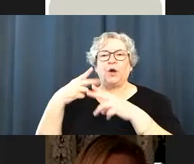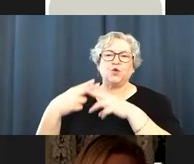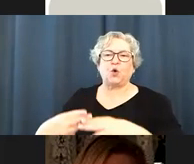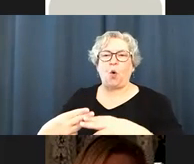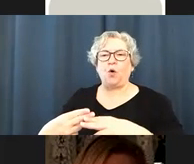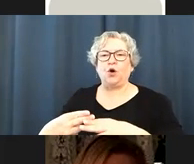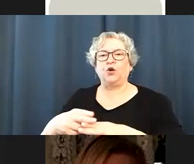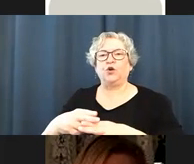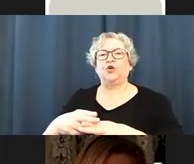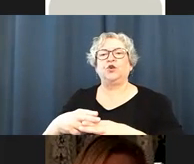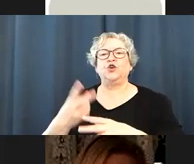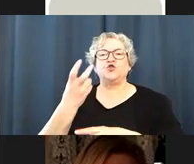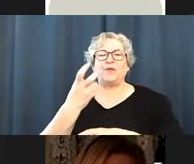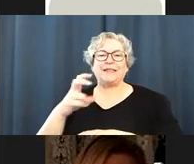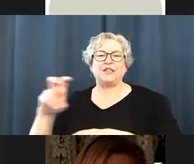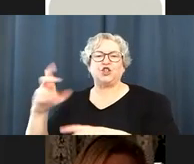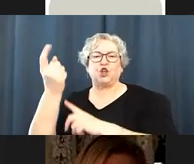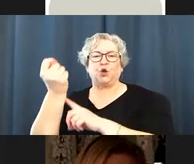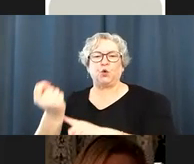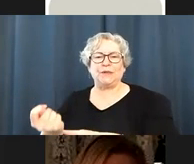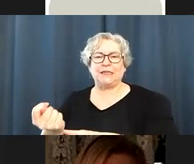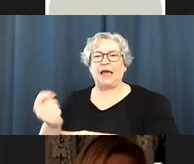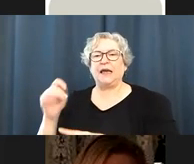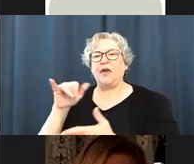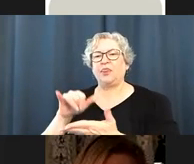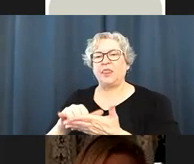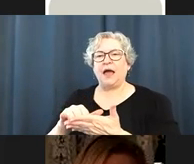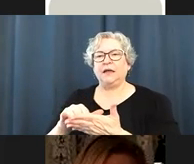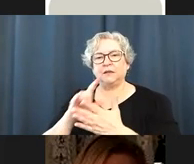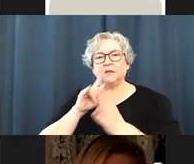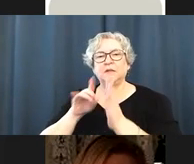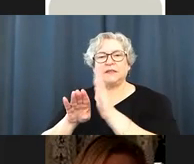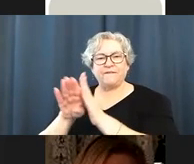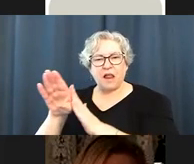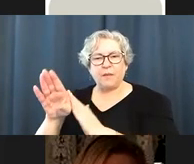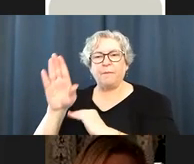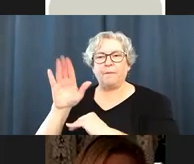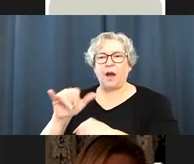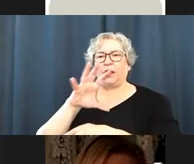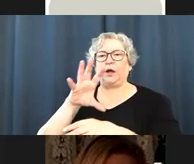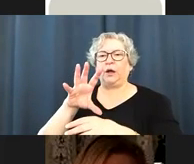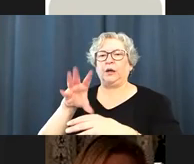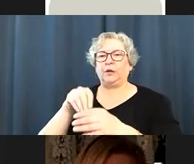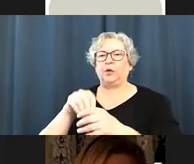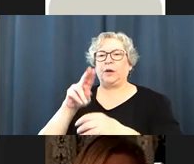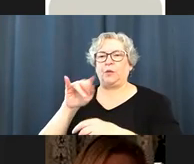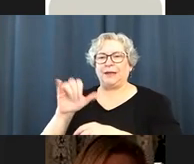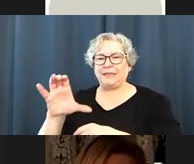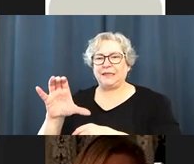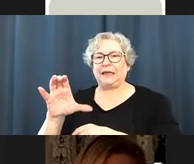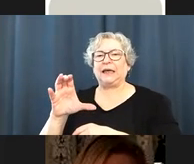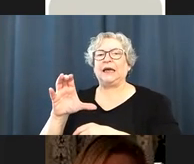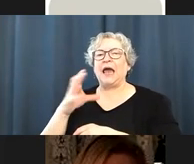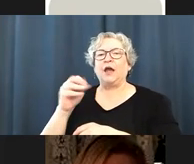as Transition Tuesday. Again, that is developed by Include NYC and the New